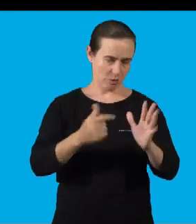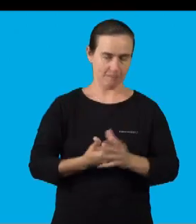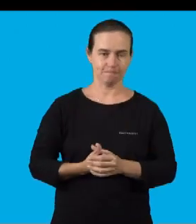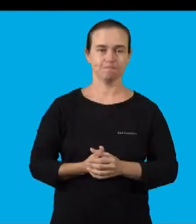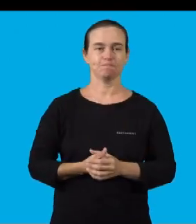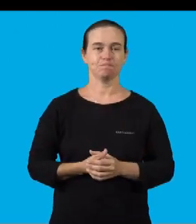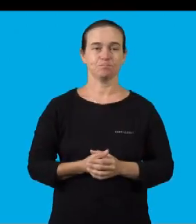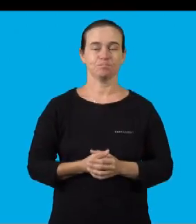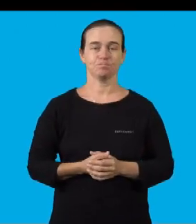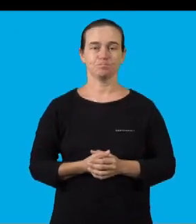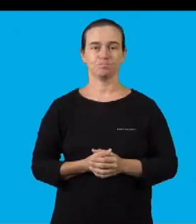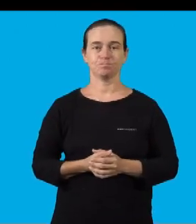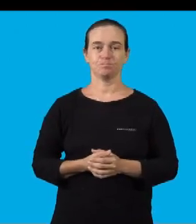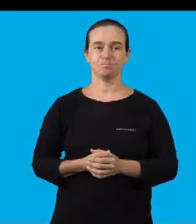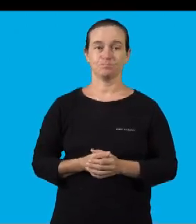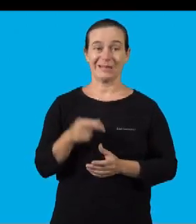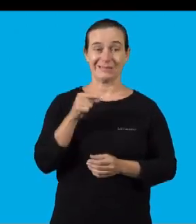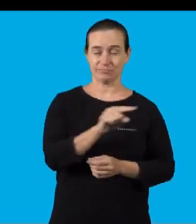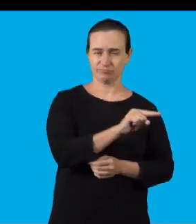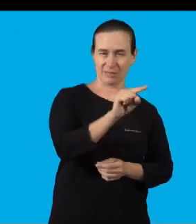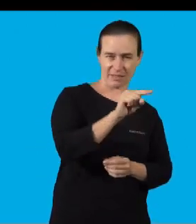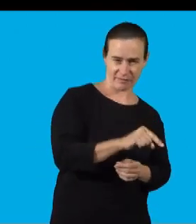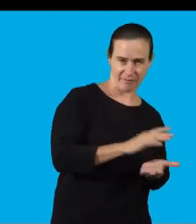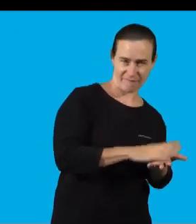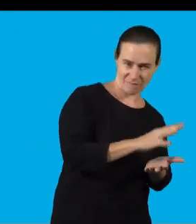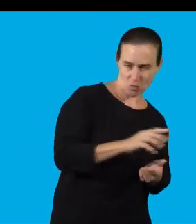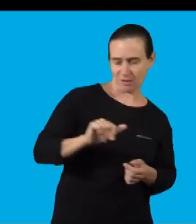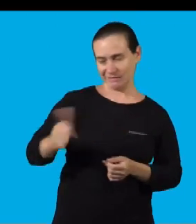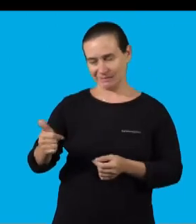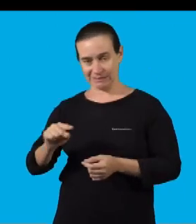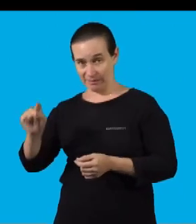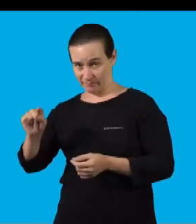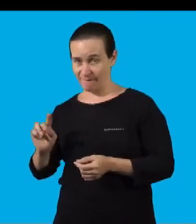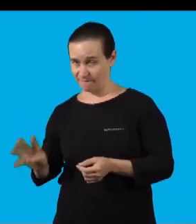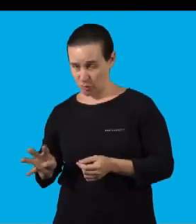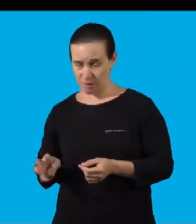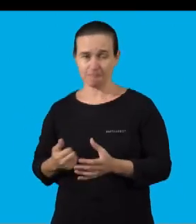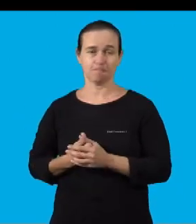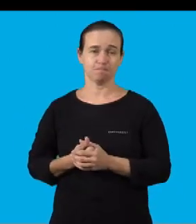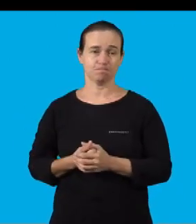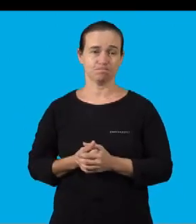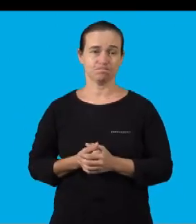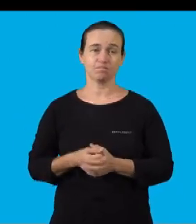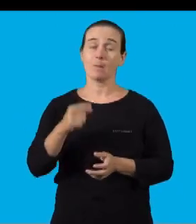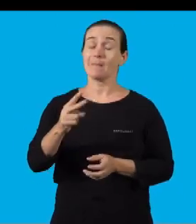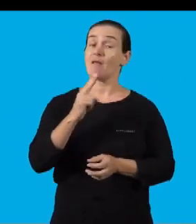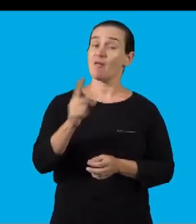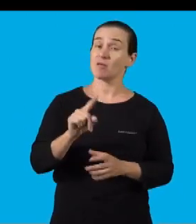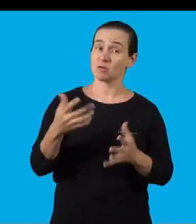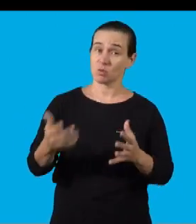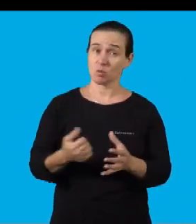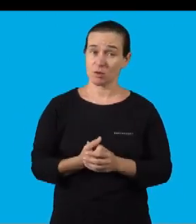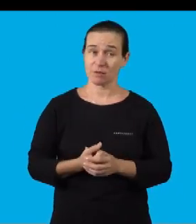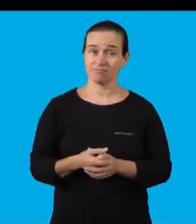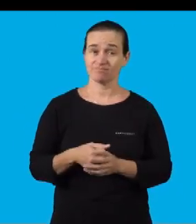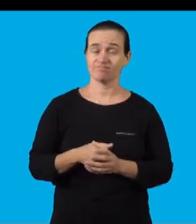of 5. So we are going to divide both sides by 14, and we are going to get an